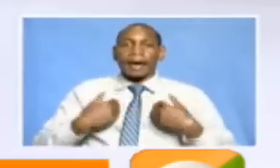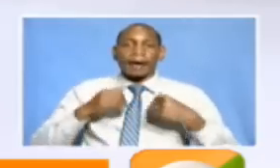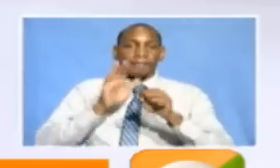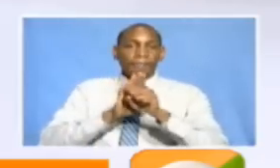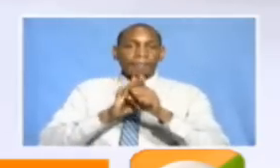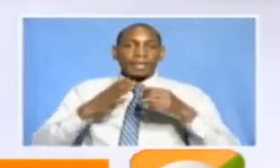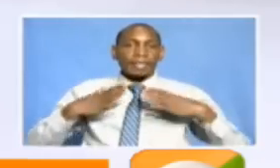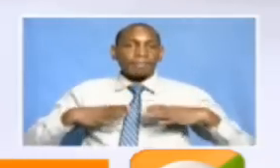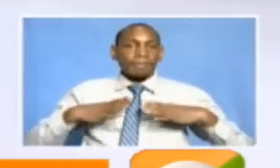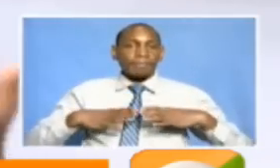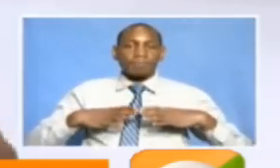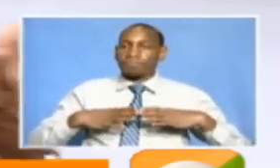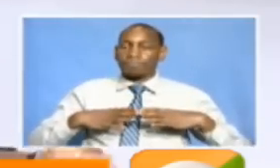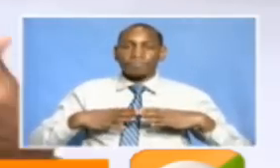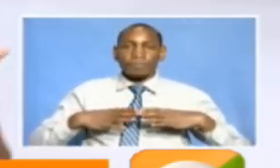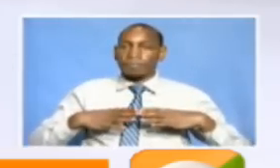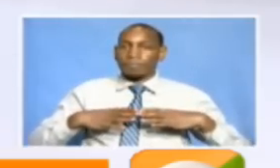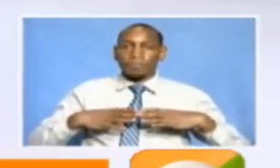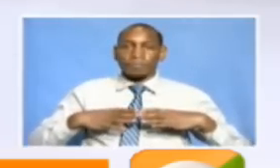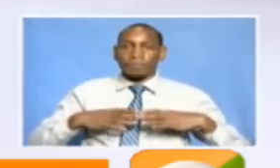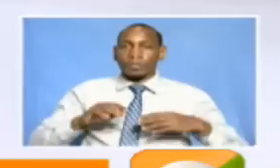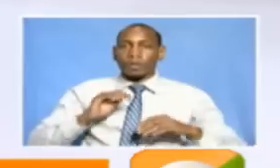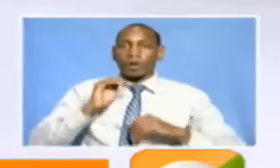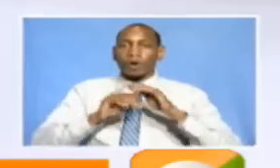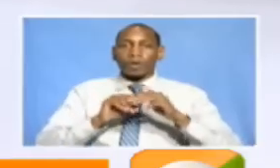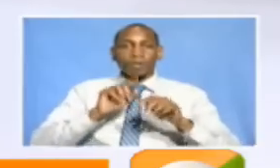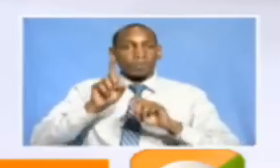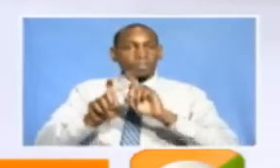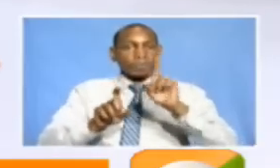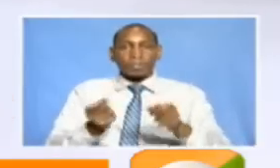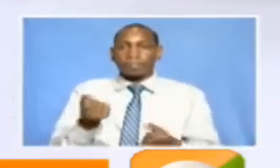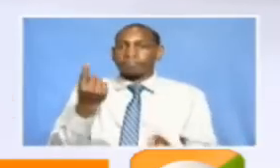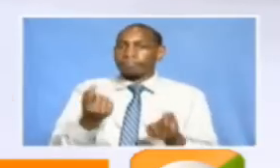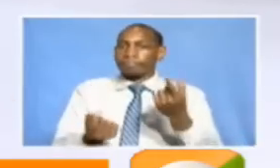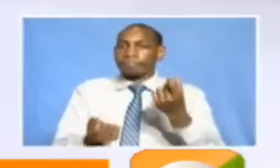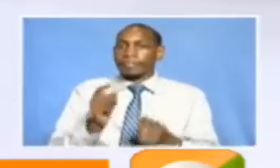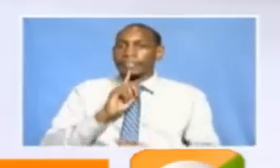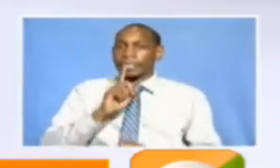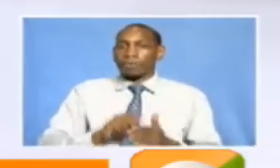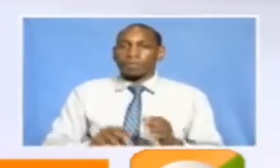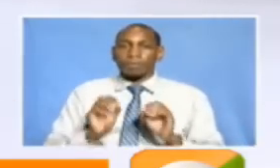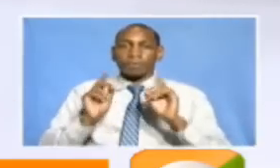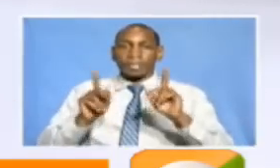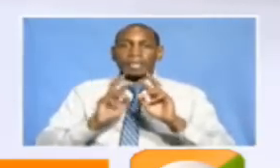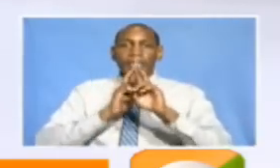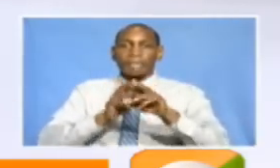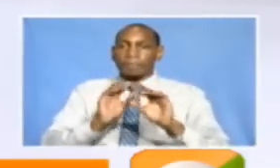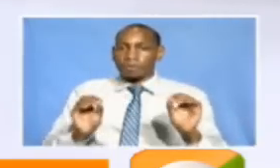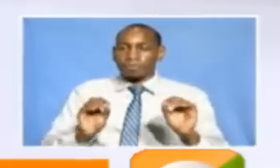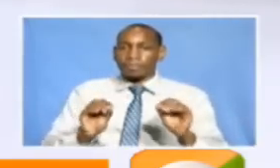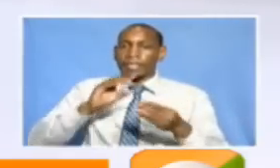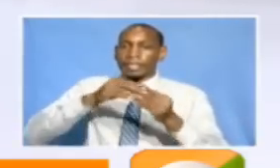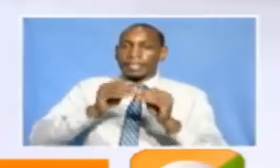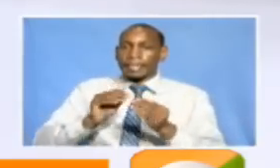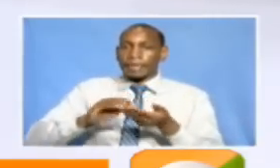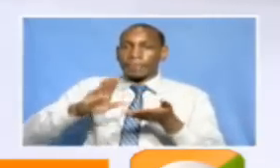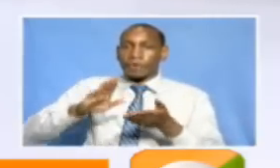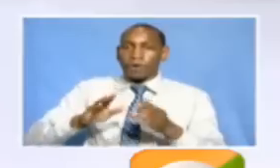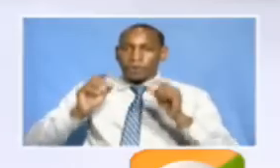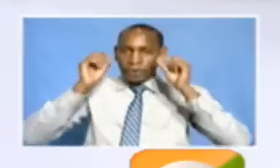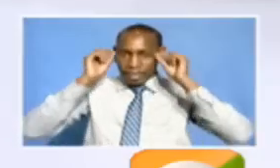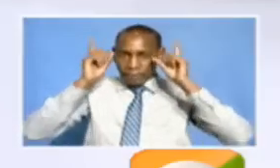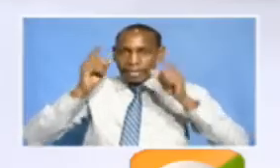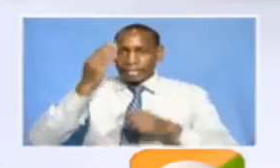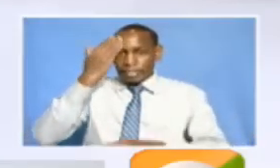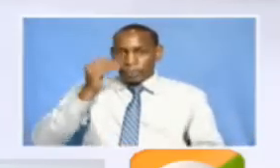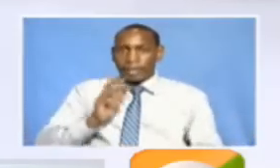who don't see the, you know, all those questions come up and they think, oh, it's okay, let me not report. But we need to create more awareness on why reporting is